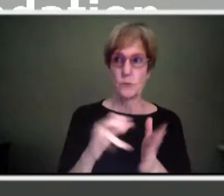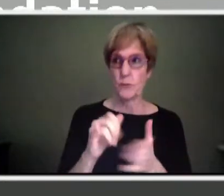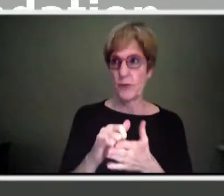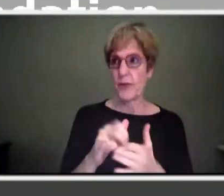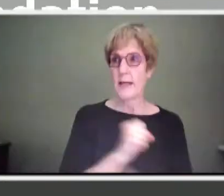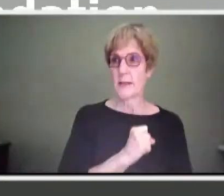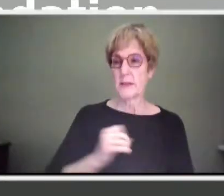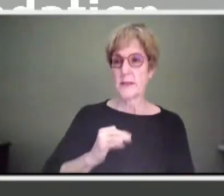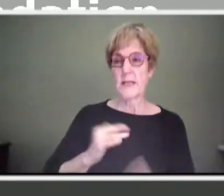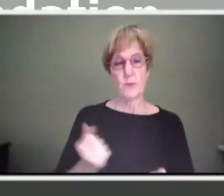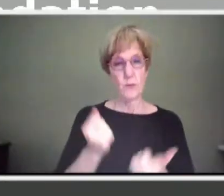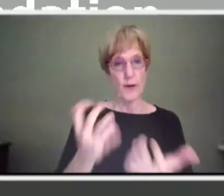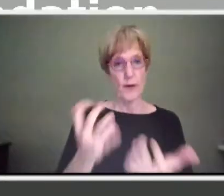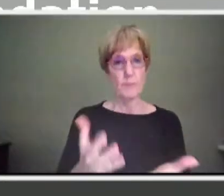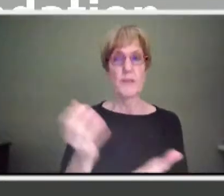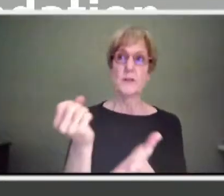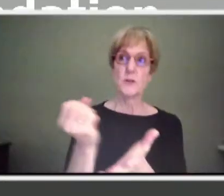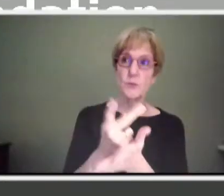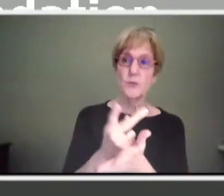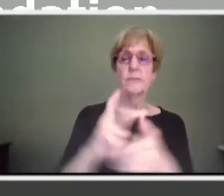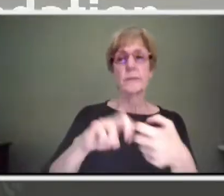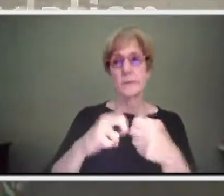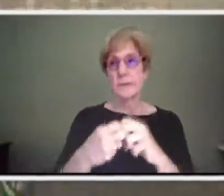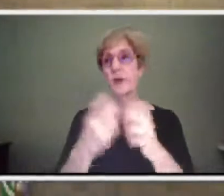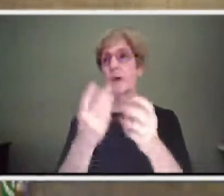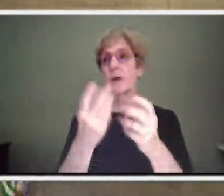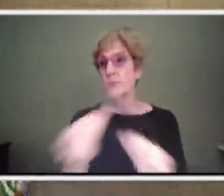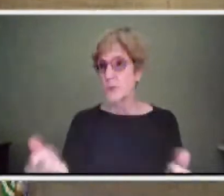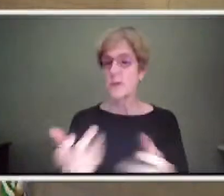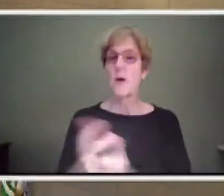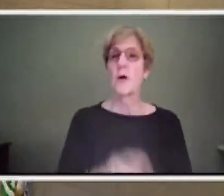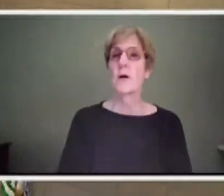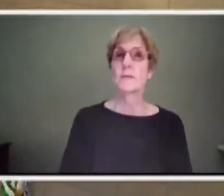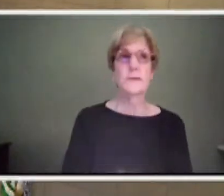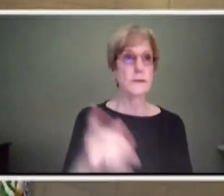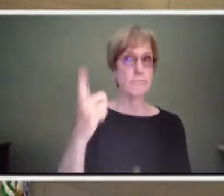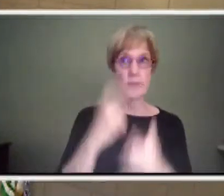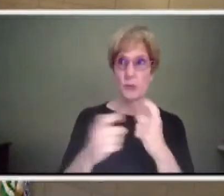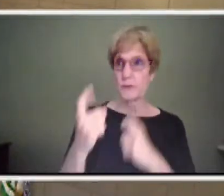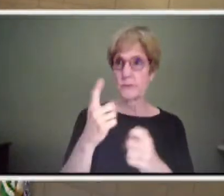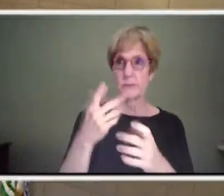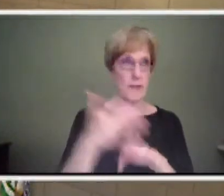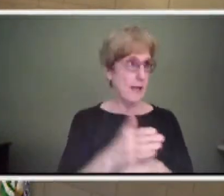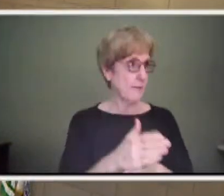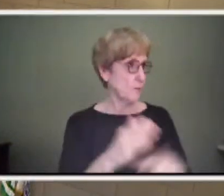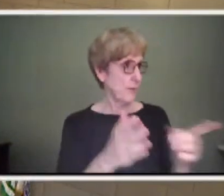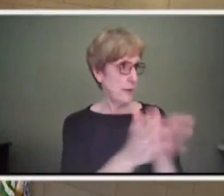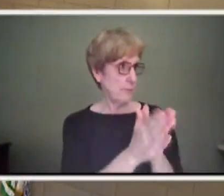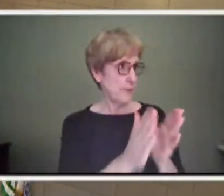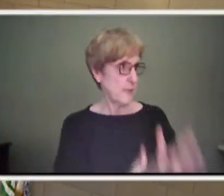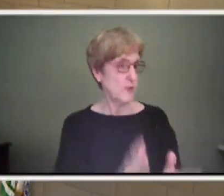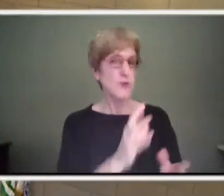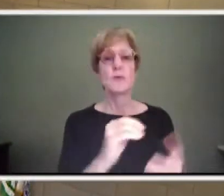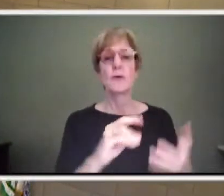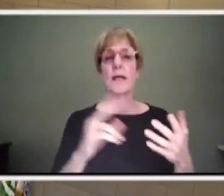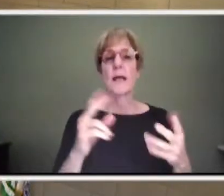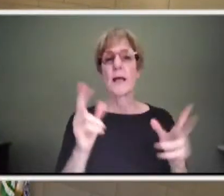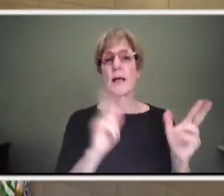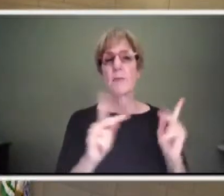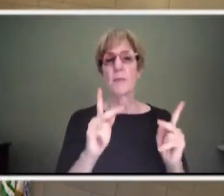approval, like I said, upon resolution of issues, and we'll take any questions you may have following presentations by the petitioner and members of the community. Thank